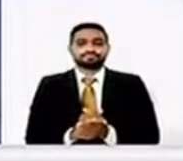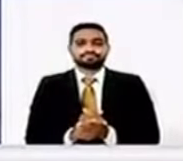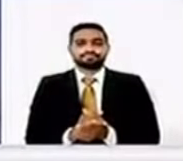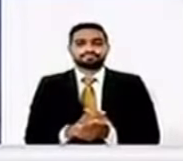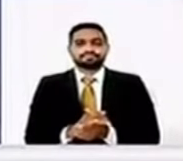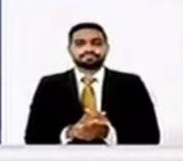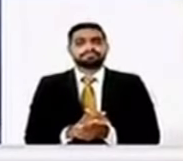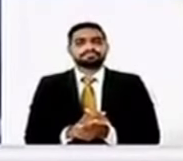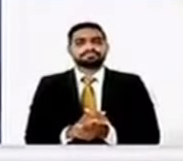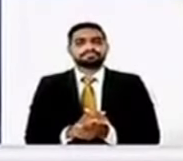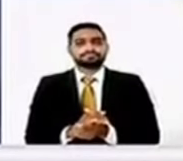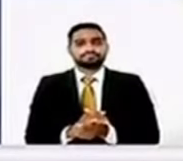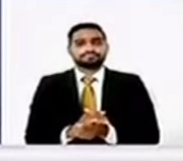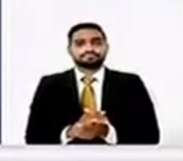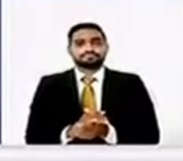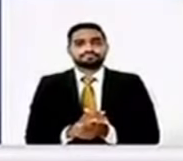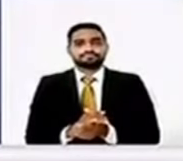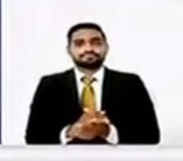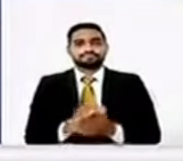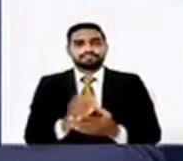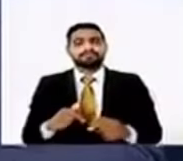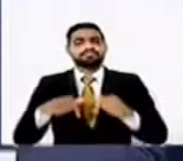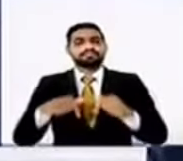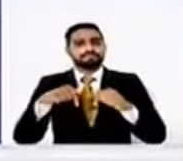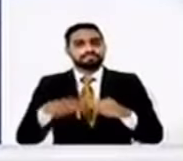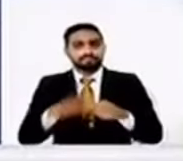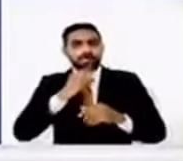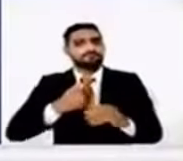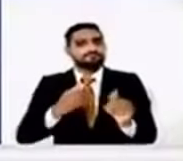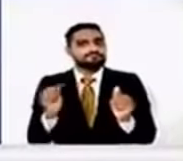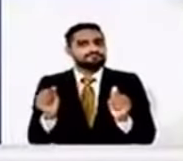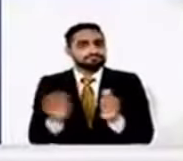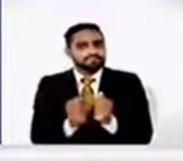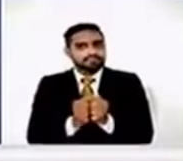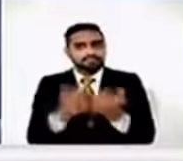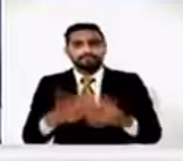the warmth and the comradeship